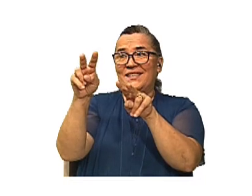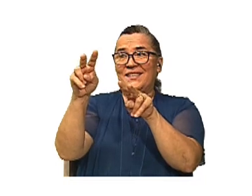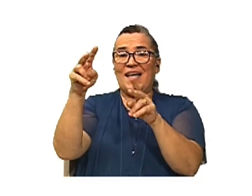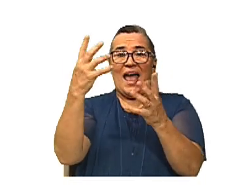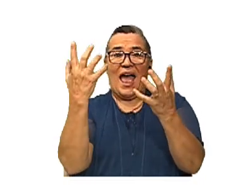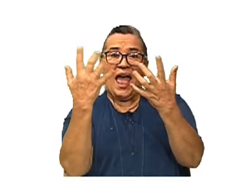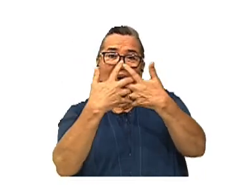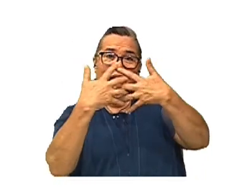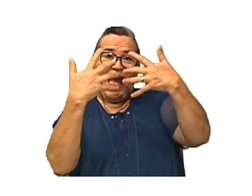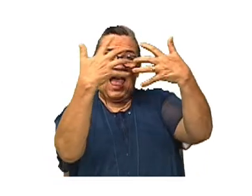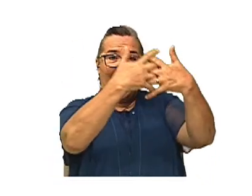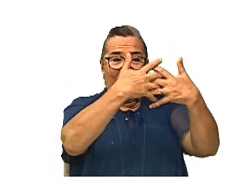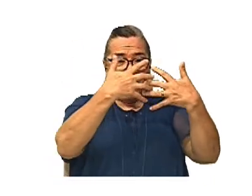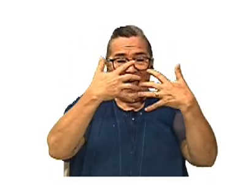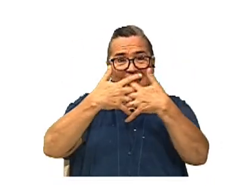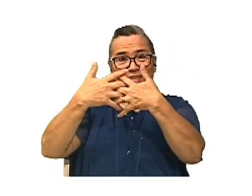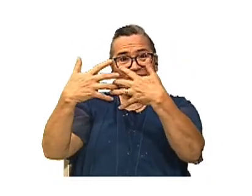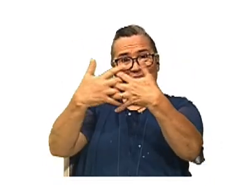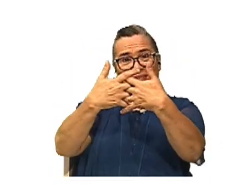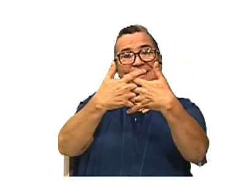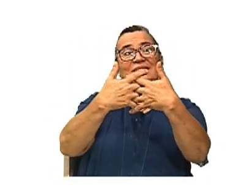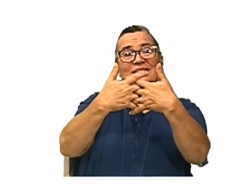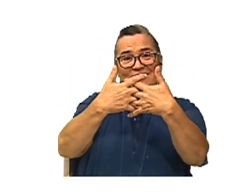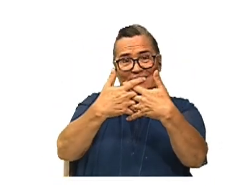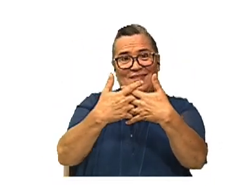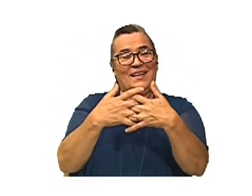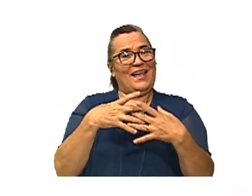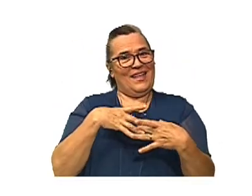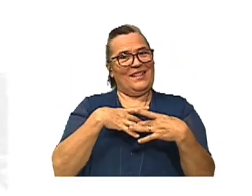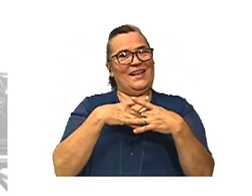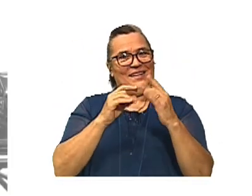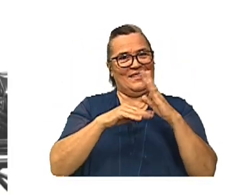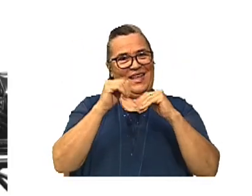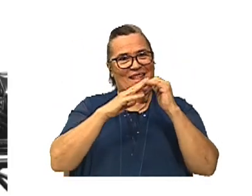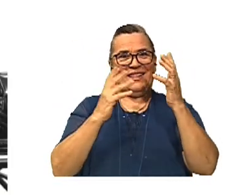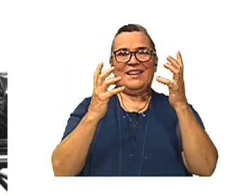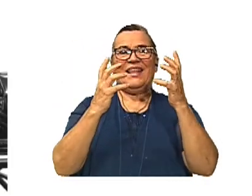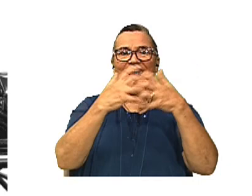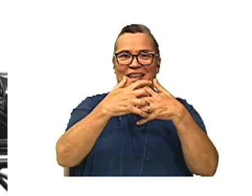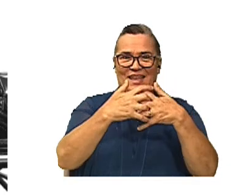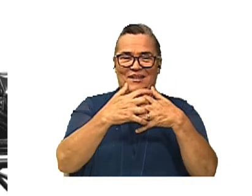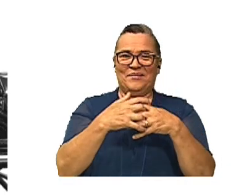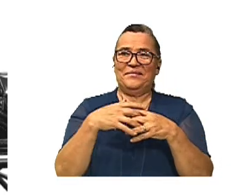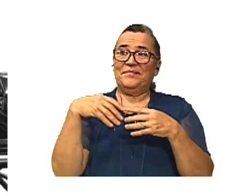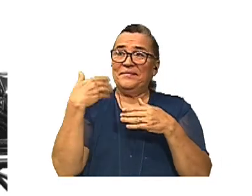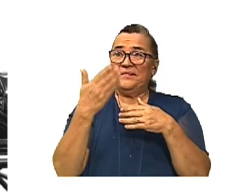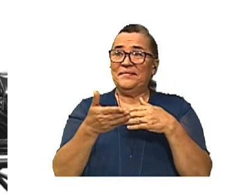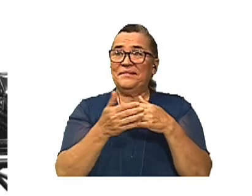Assemble. Oh, it has to do with that. Interesting. Next one.